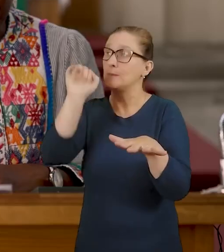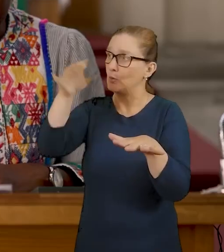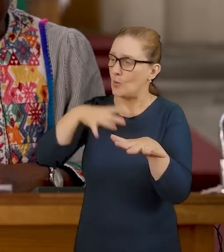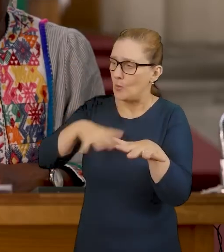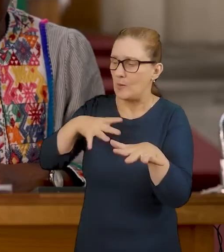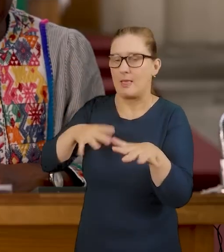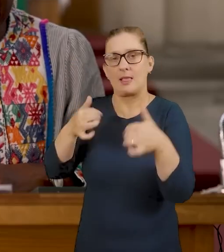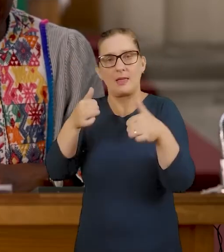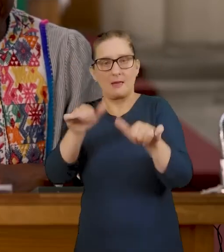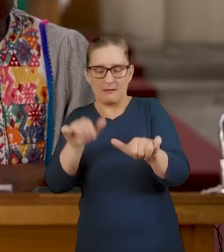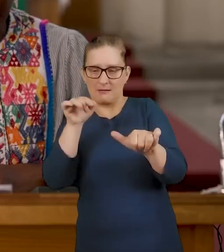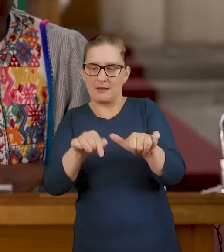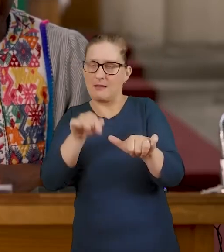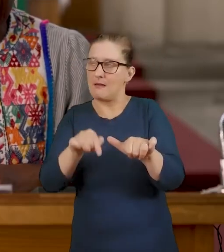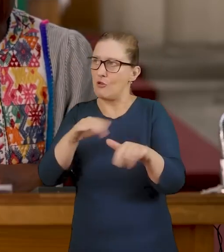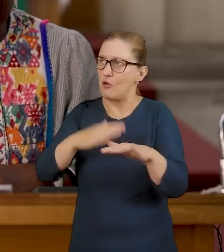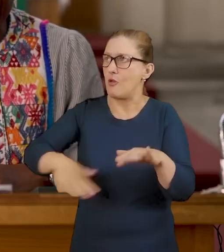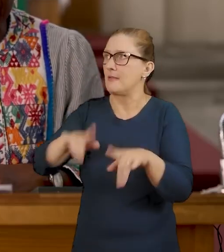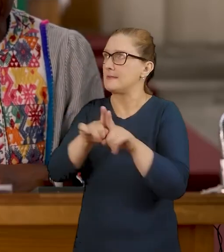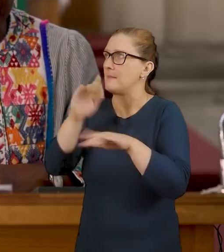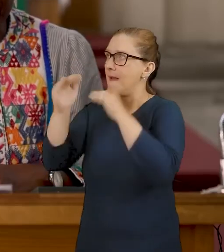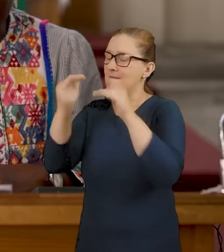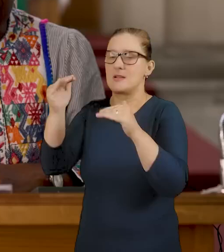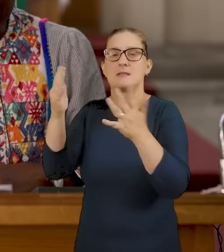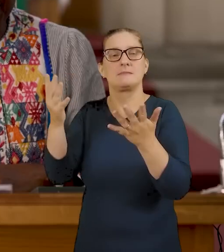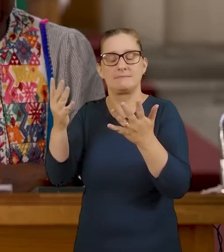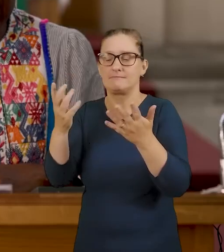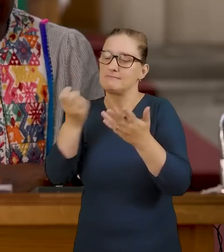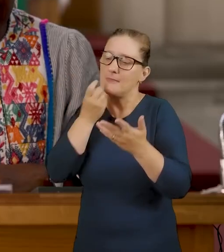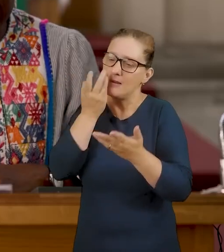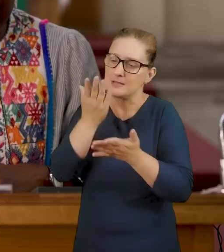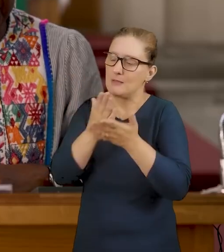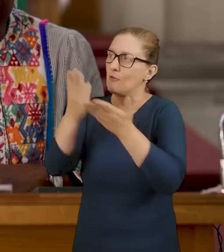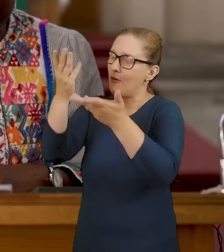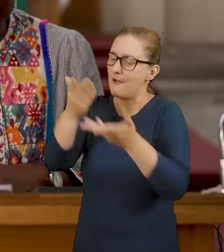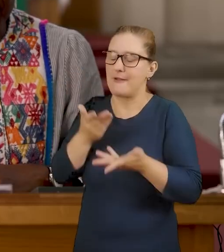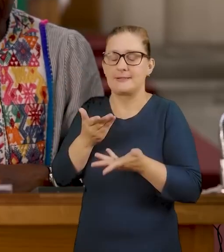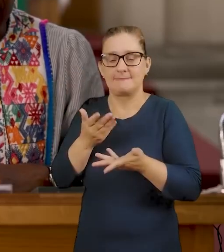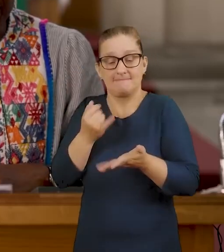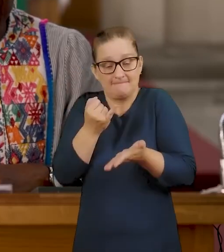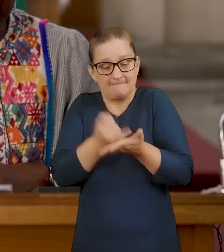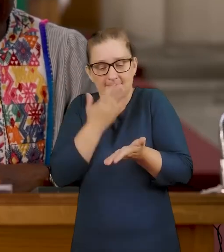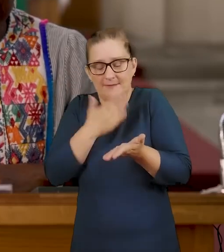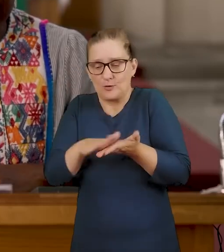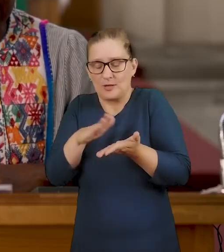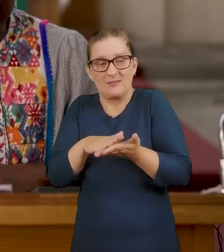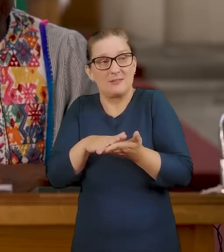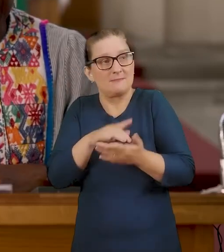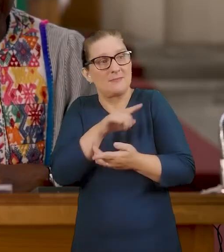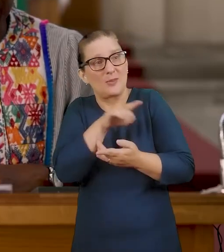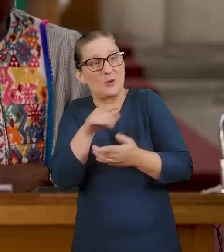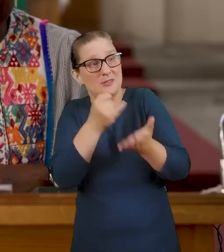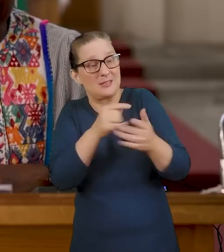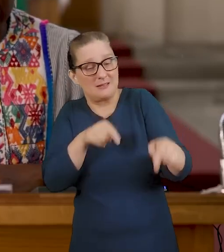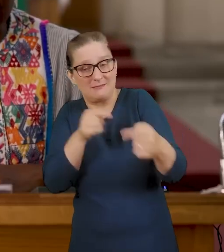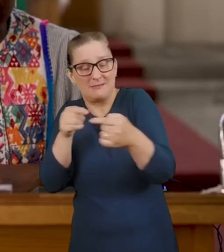kingdom come, your will be done on earth as in heaven. Give us today our daily bread. Forgive us our sins as we